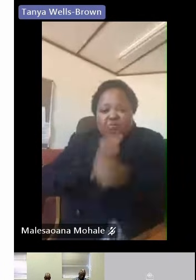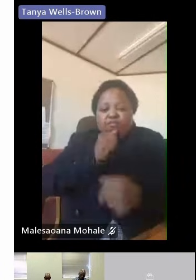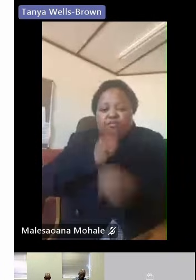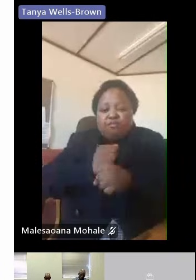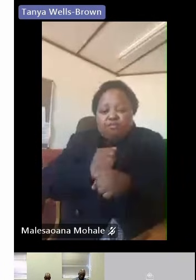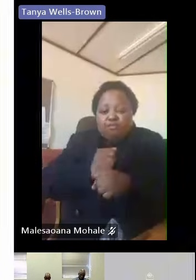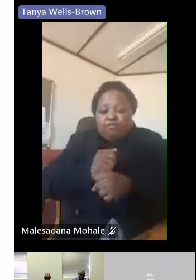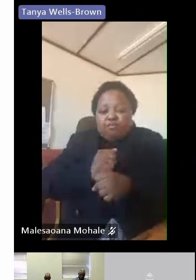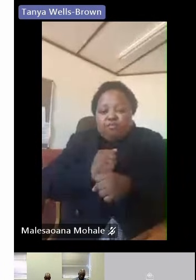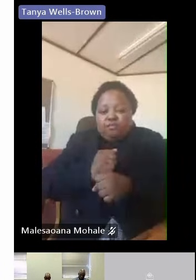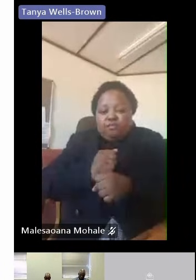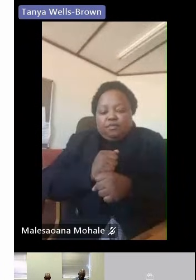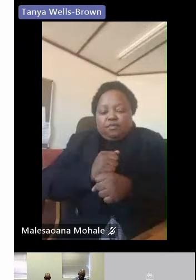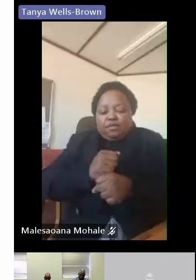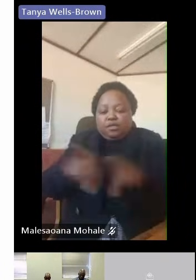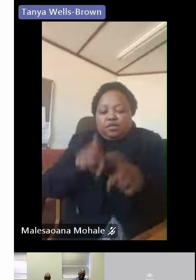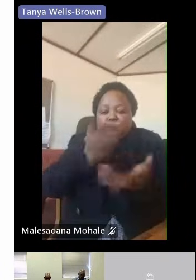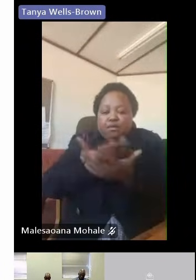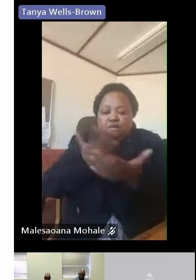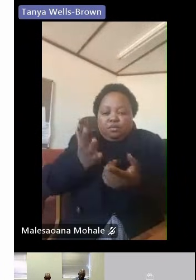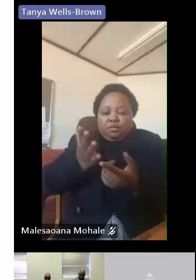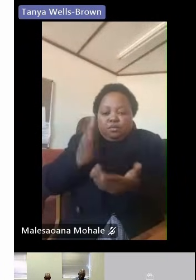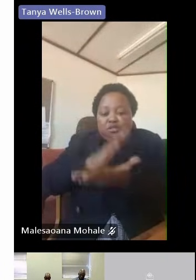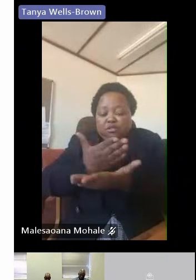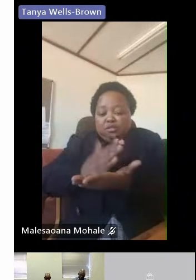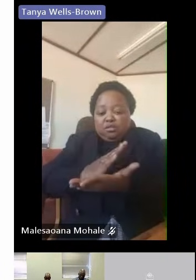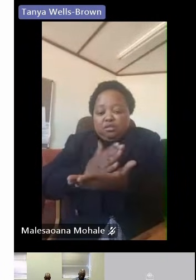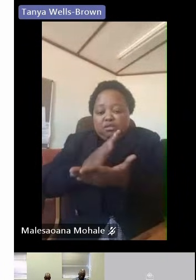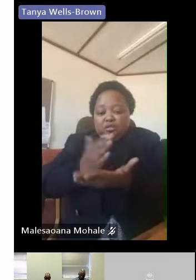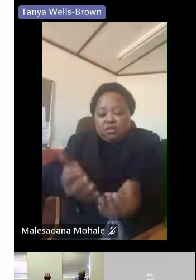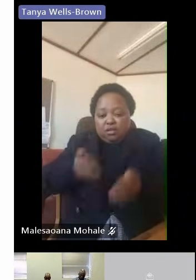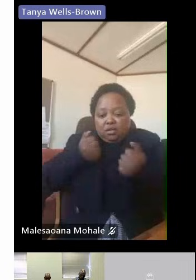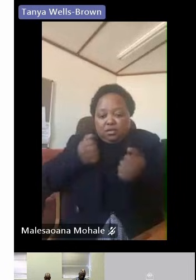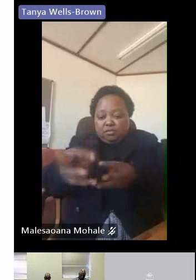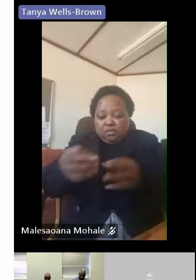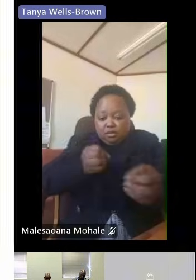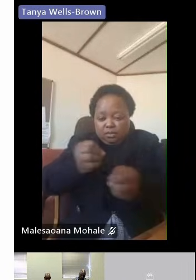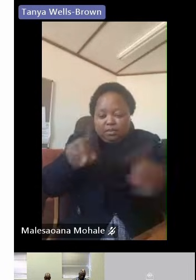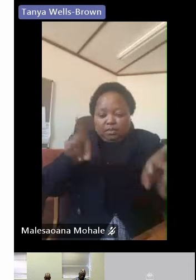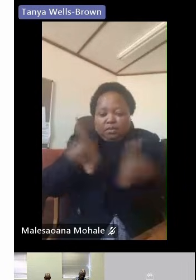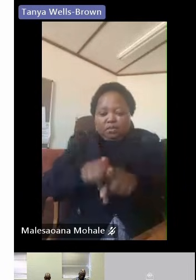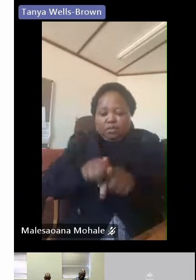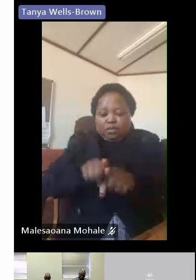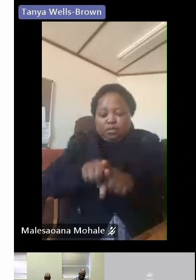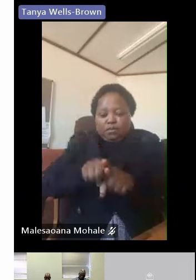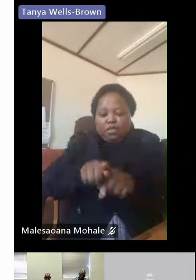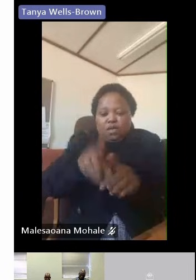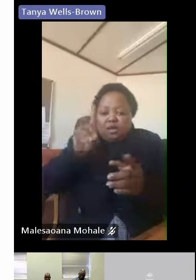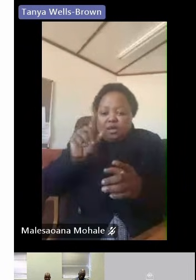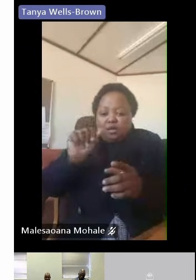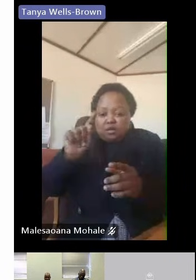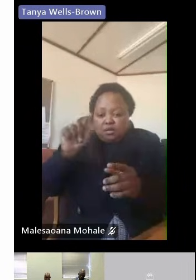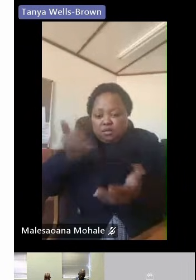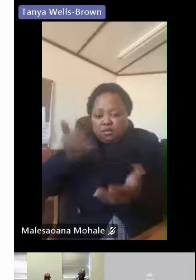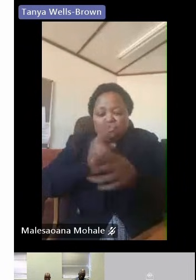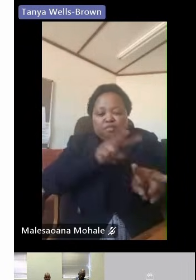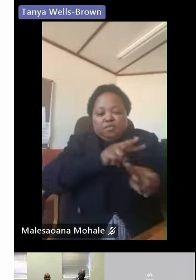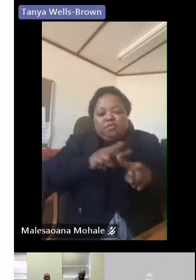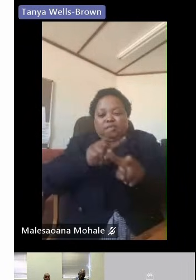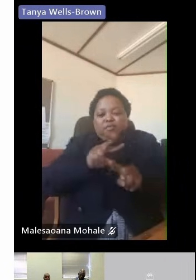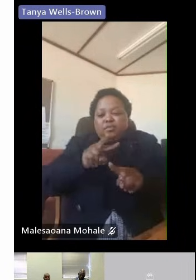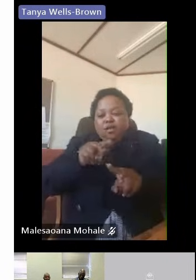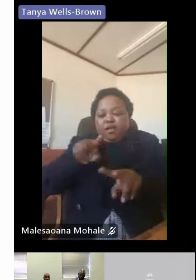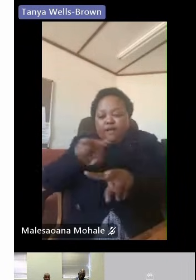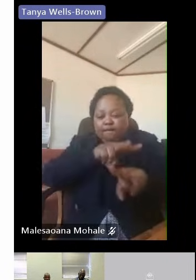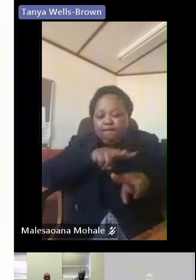pathways and shared case management across the sectors, common data and monitoring and evaluation systems, not different ones,